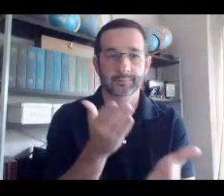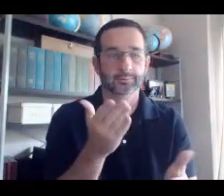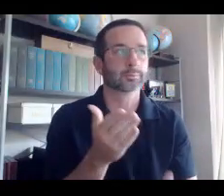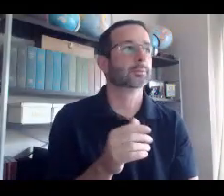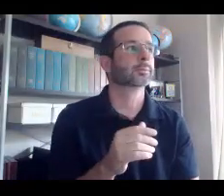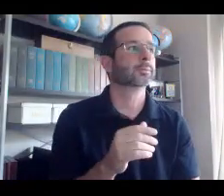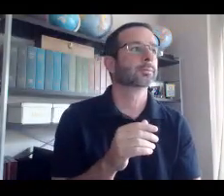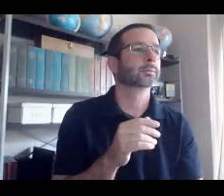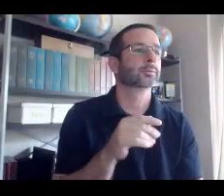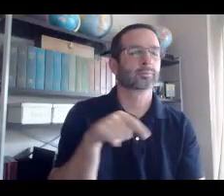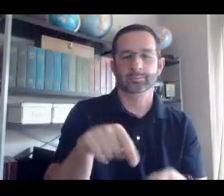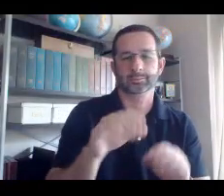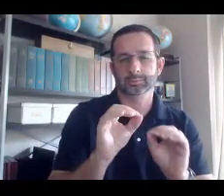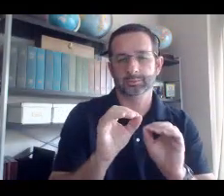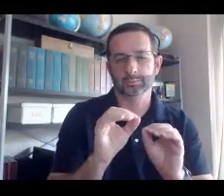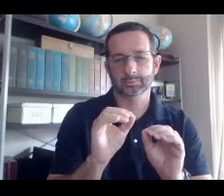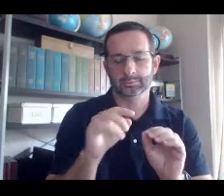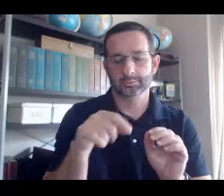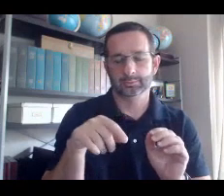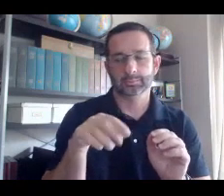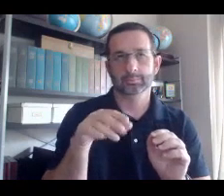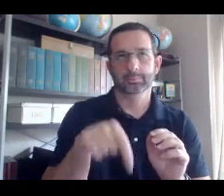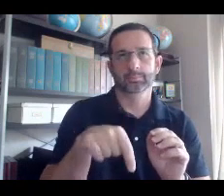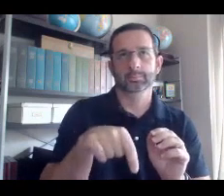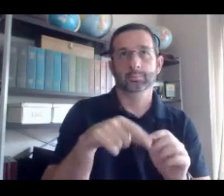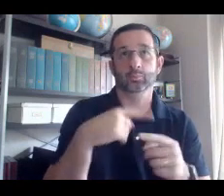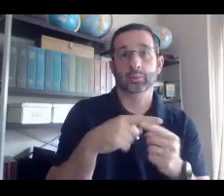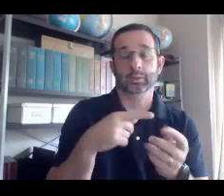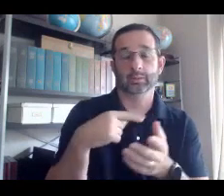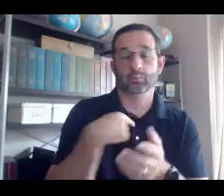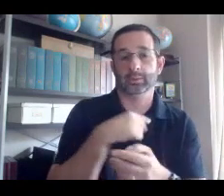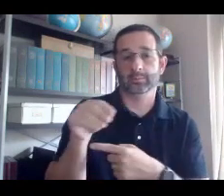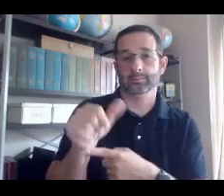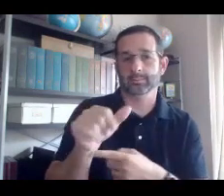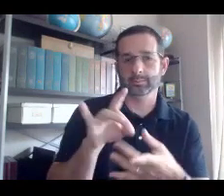All right, now for payment verification.